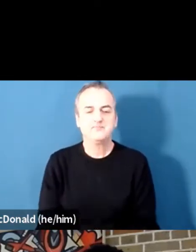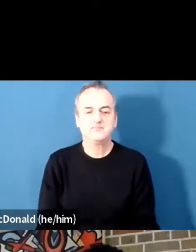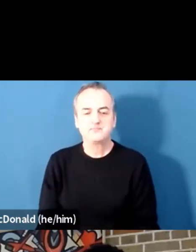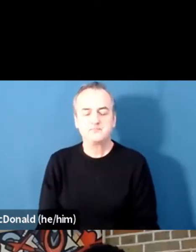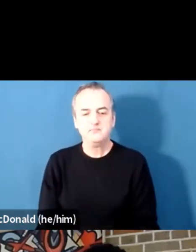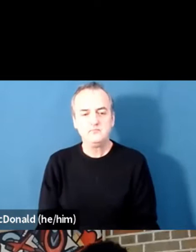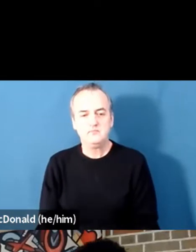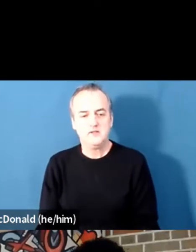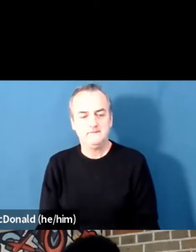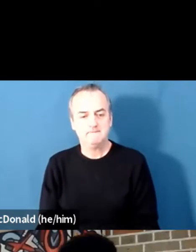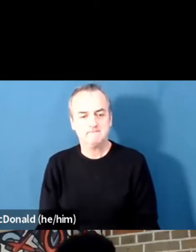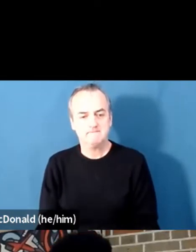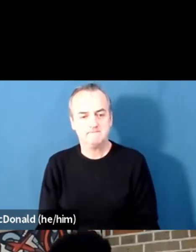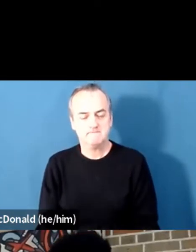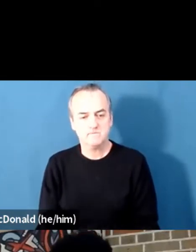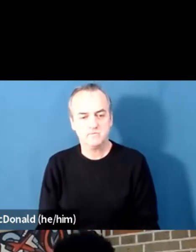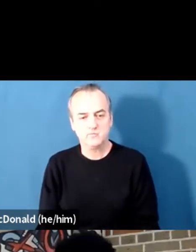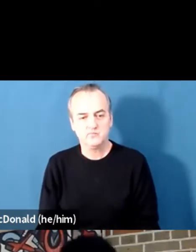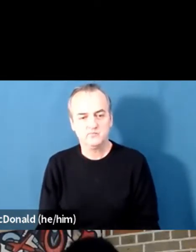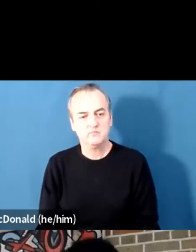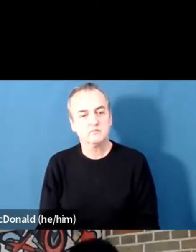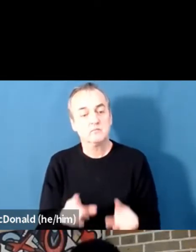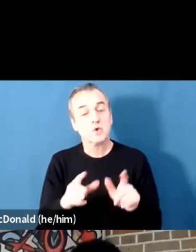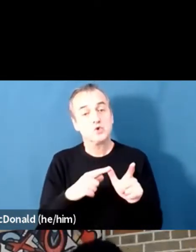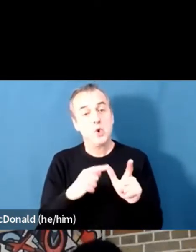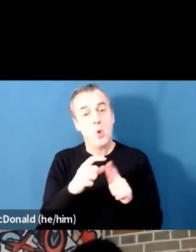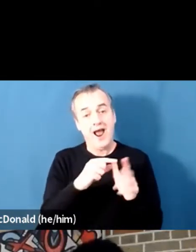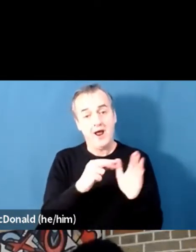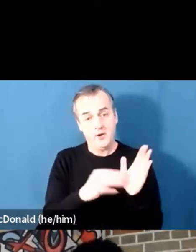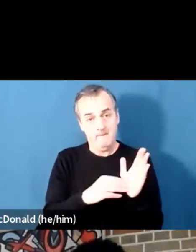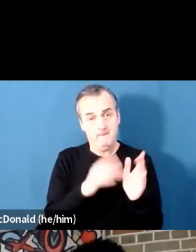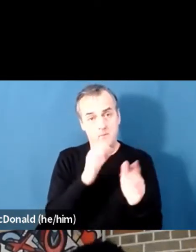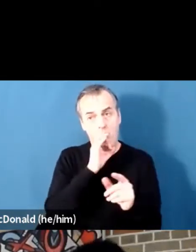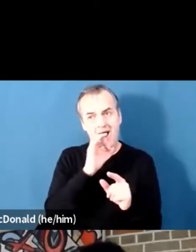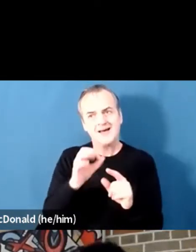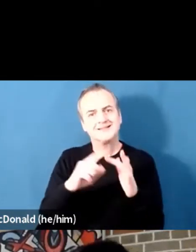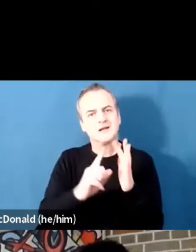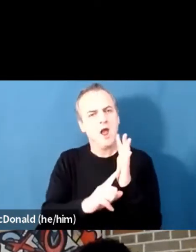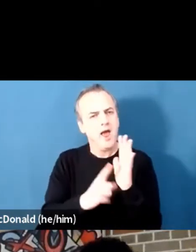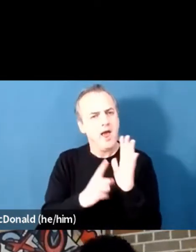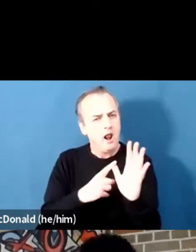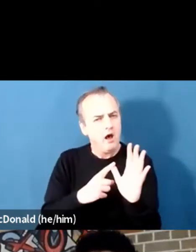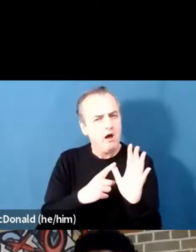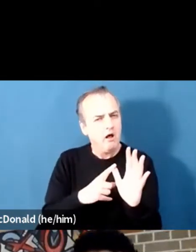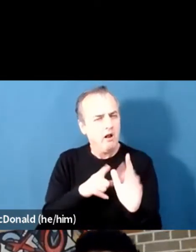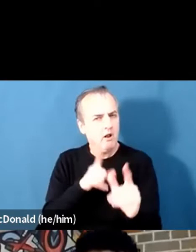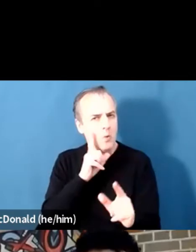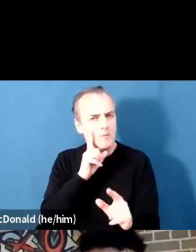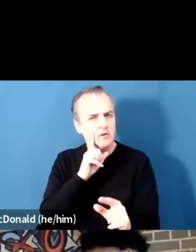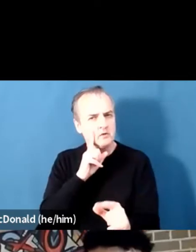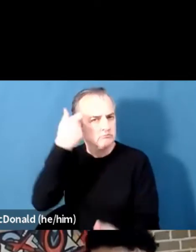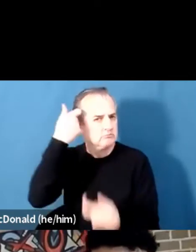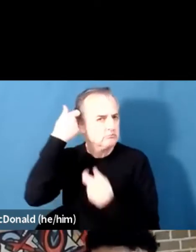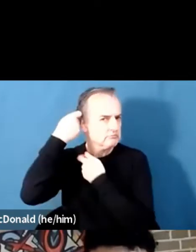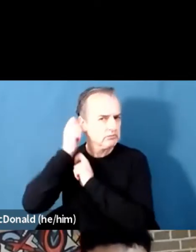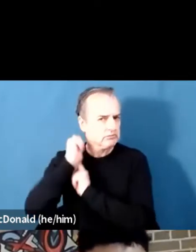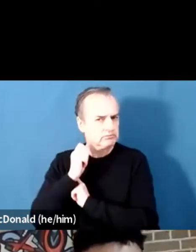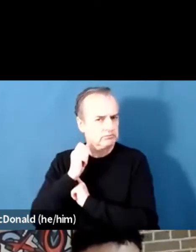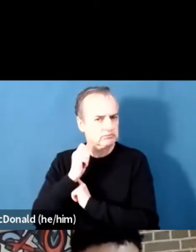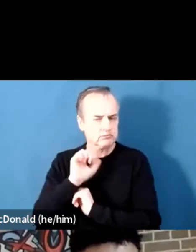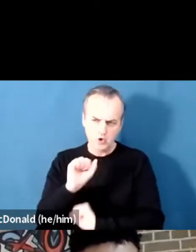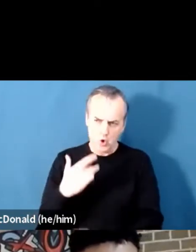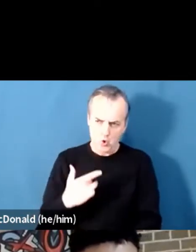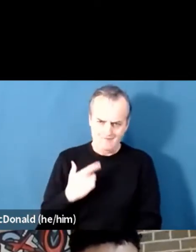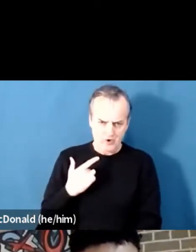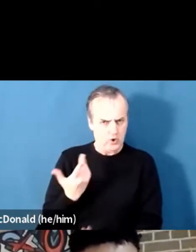Fantastic, thank you. That's amazing. Ella, if I could turn to you next, and if you could get your